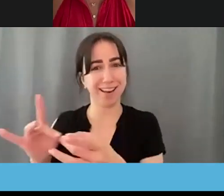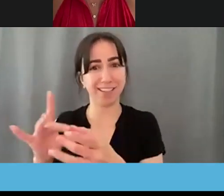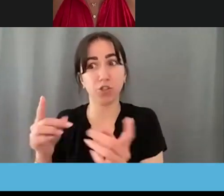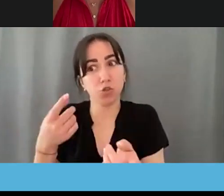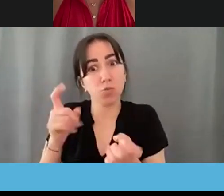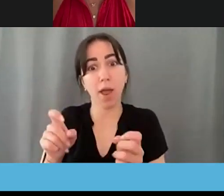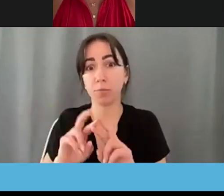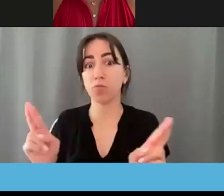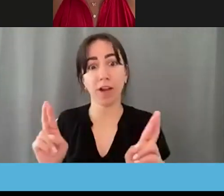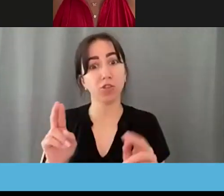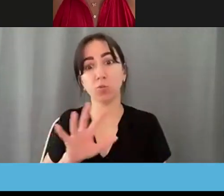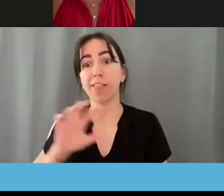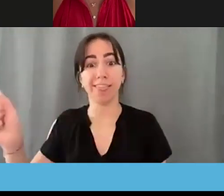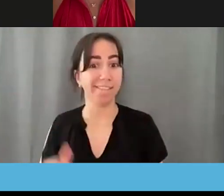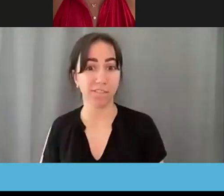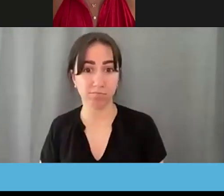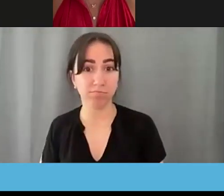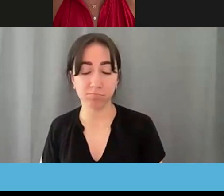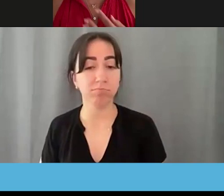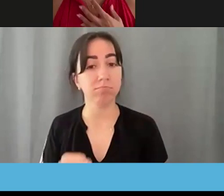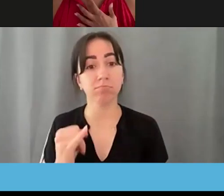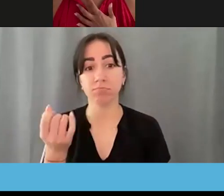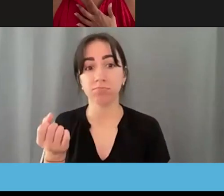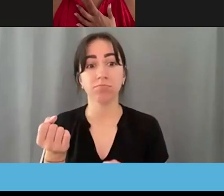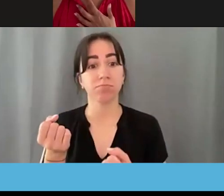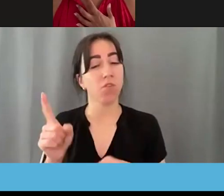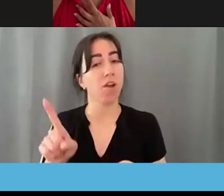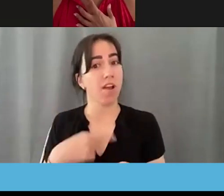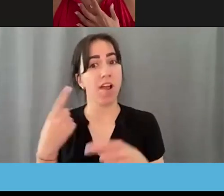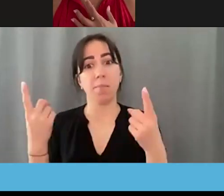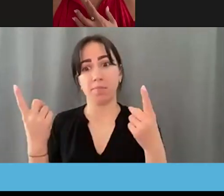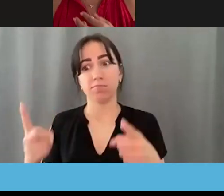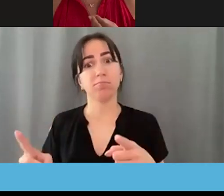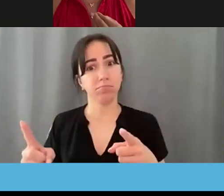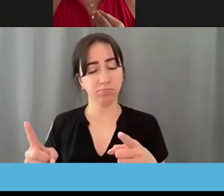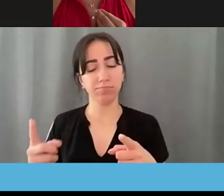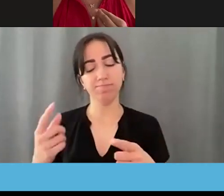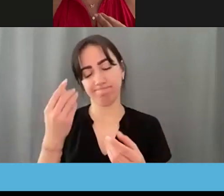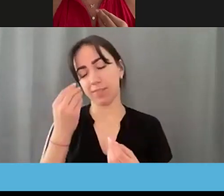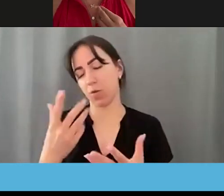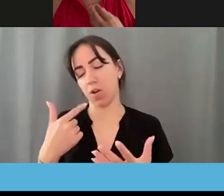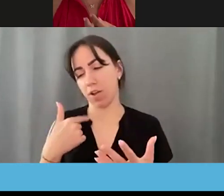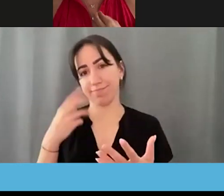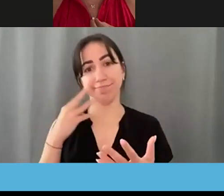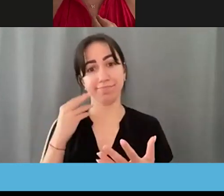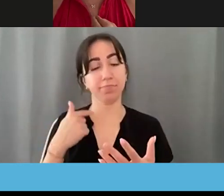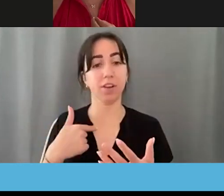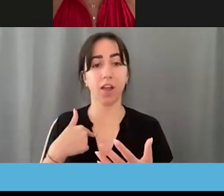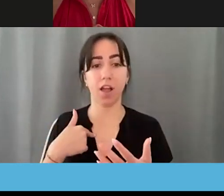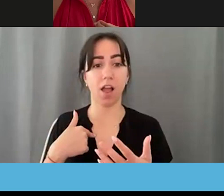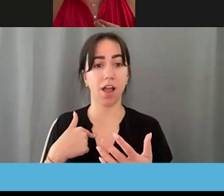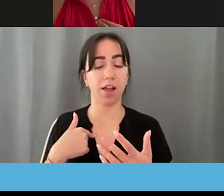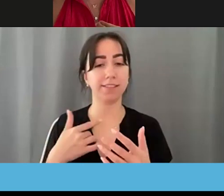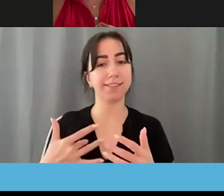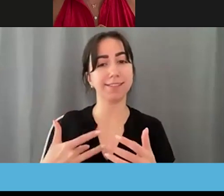walk away because, for far too long, and I can say this because I've done it, where I've played small